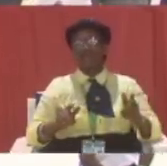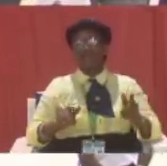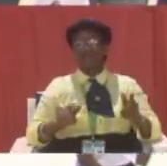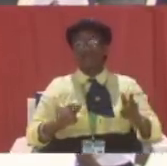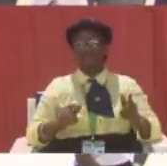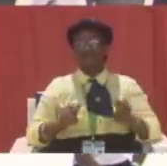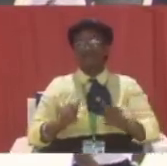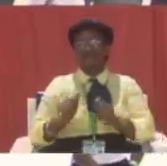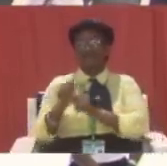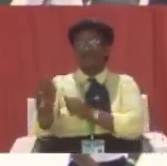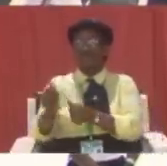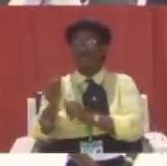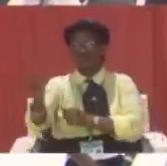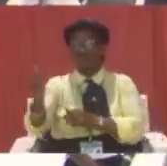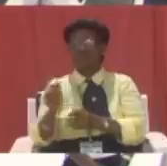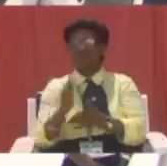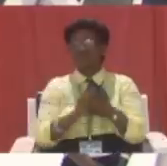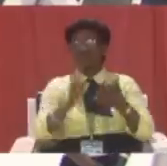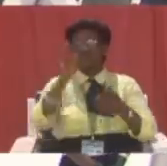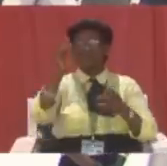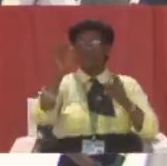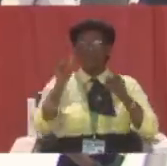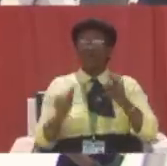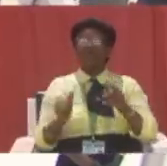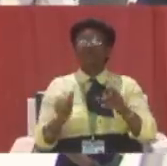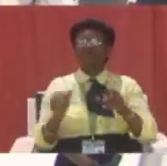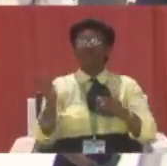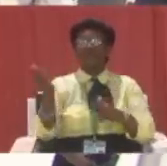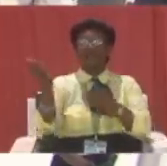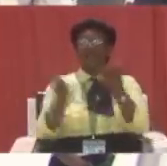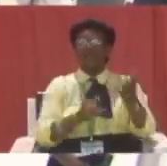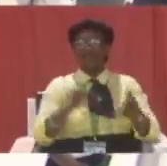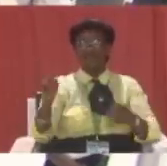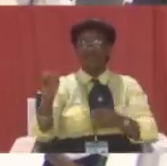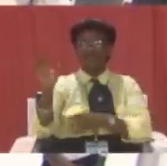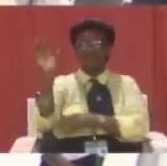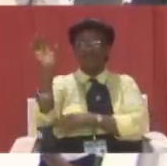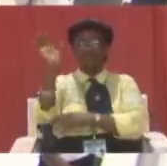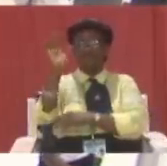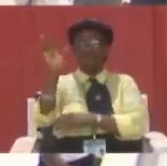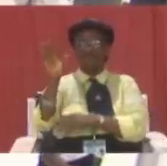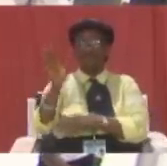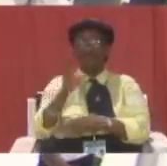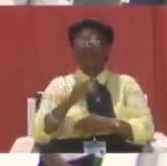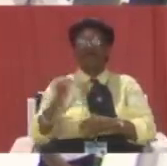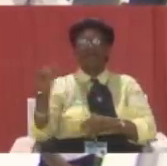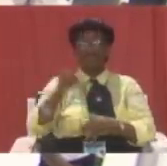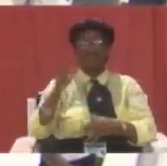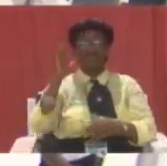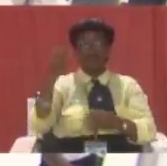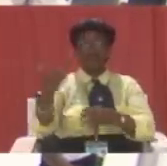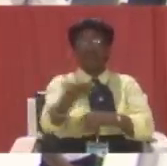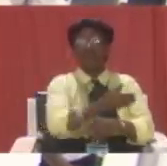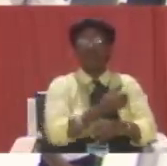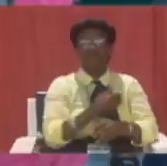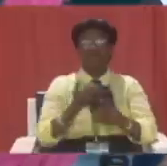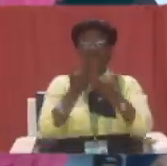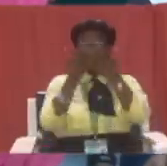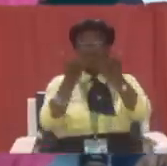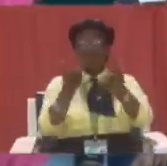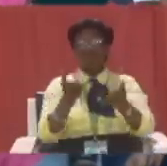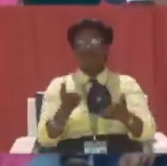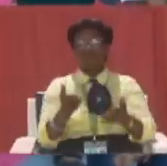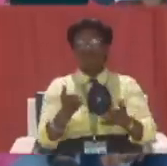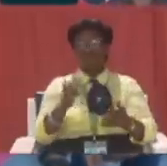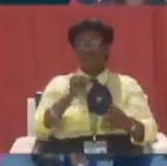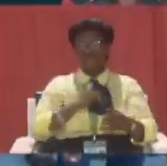ministers are waiting. They will collect the information I need, and they will bring you back very quickly. I will wait a little